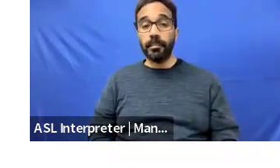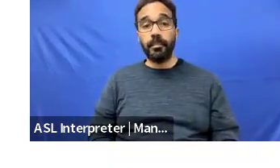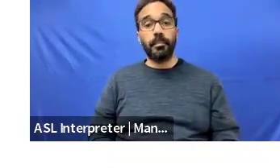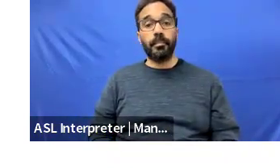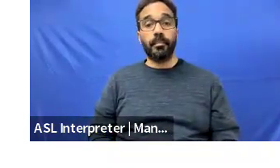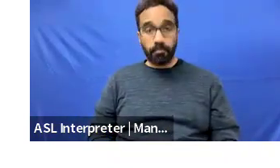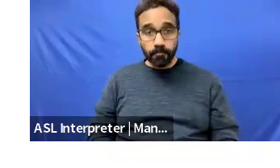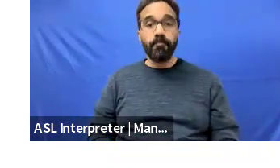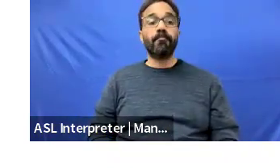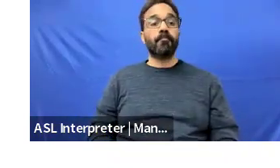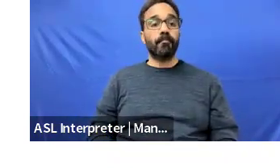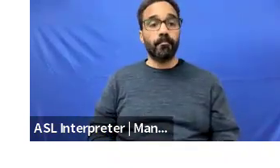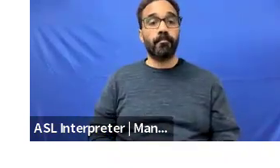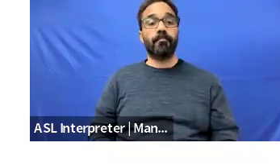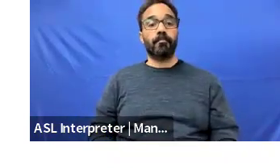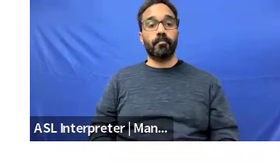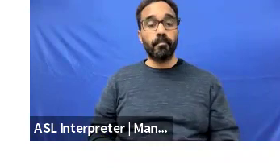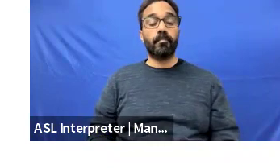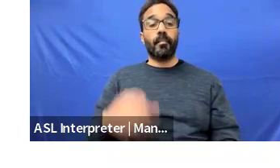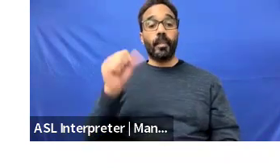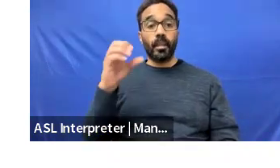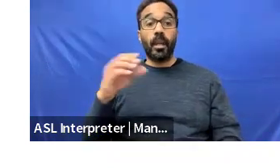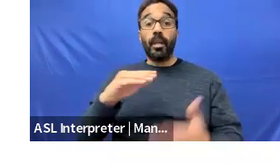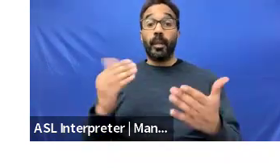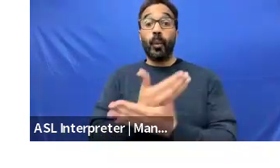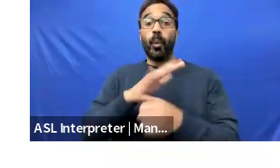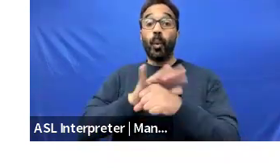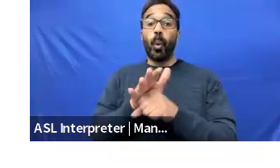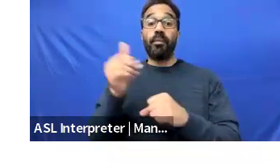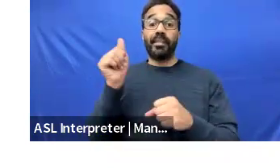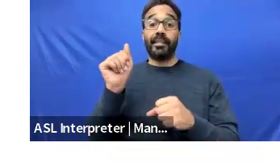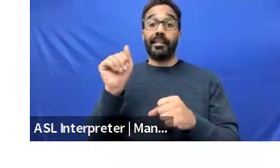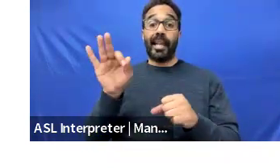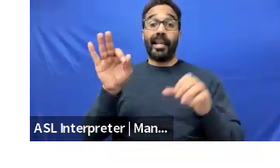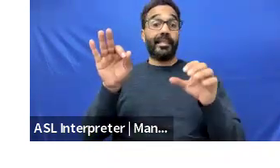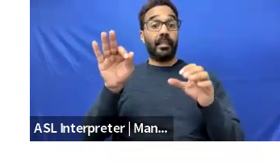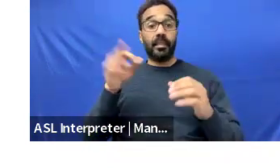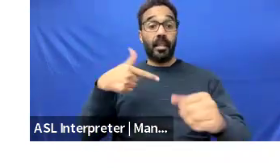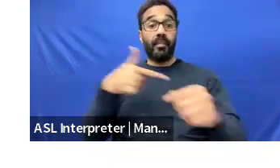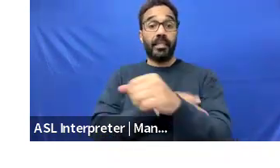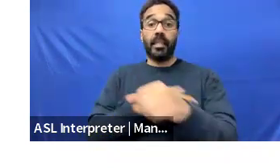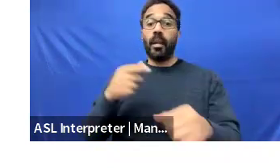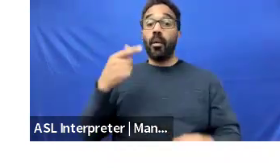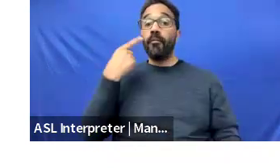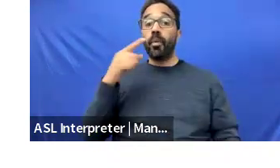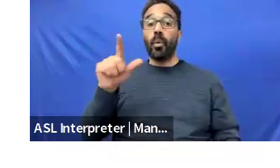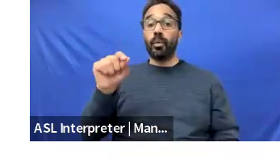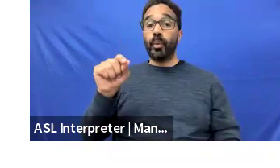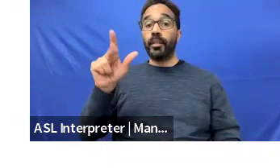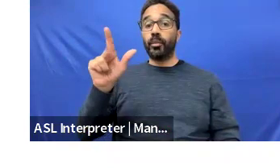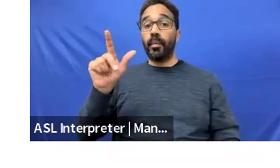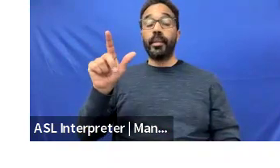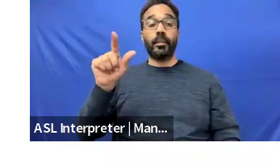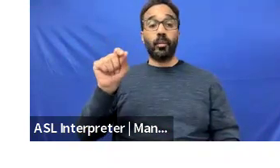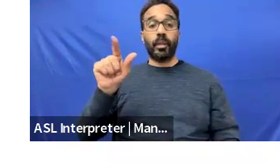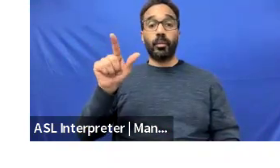All right. So the new COVID-19 vaccine for 2023, 2024. This is messaging